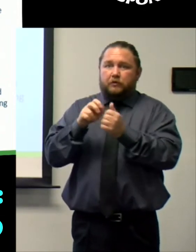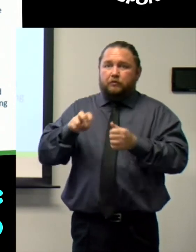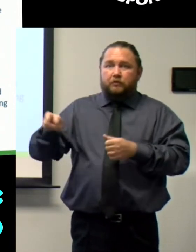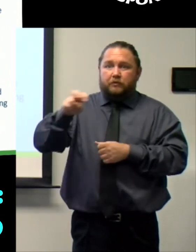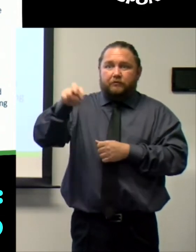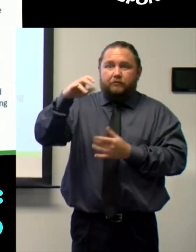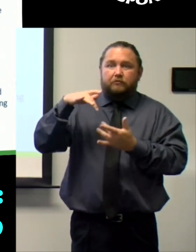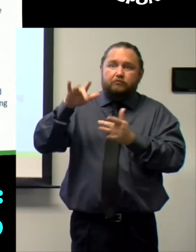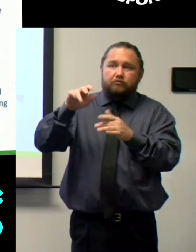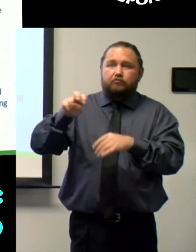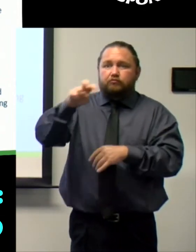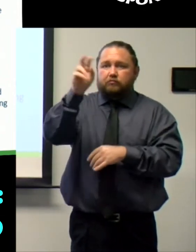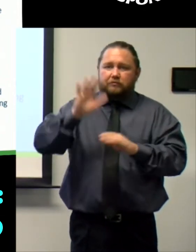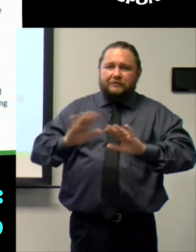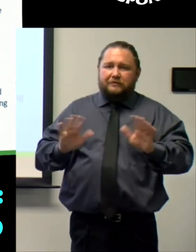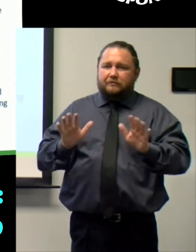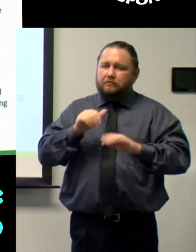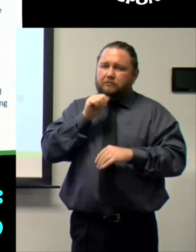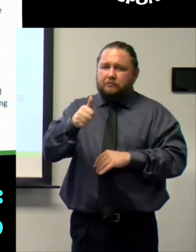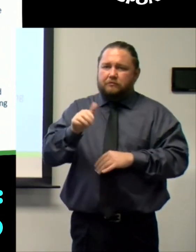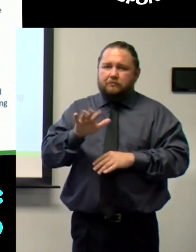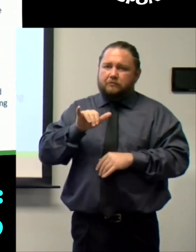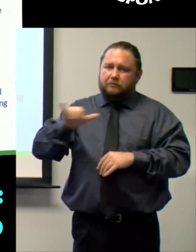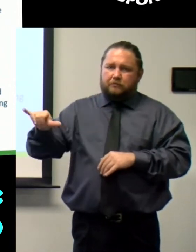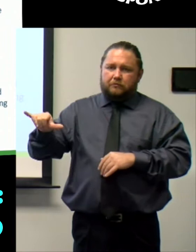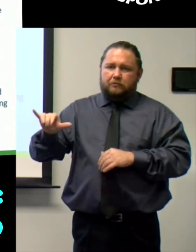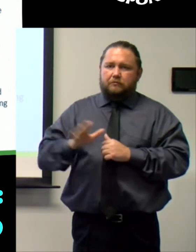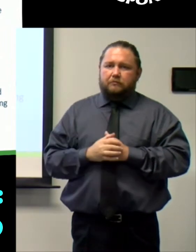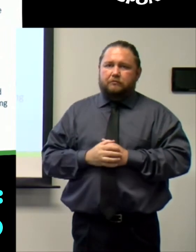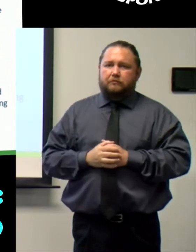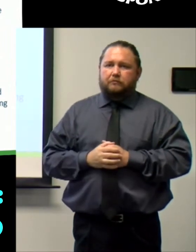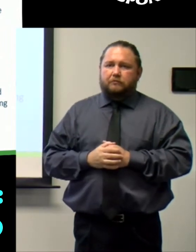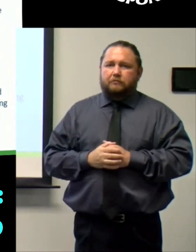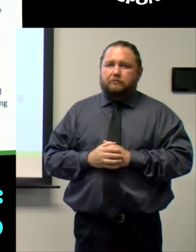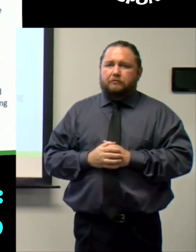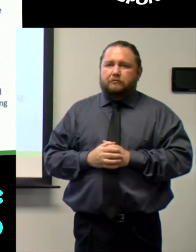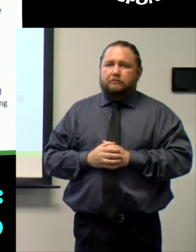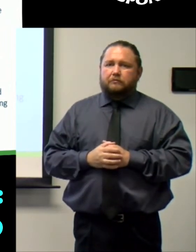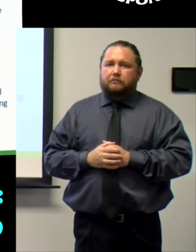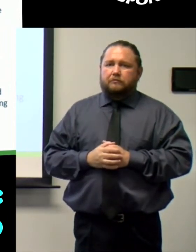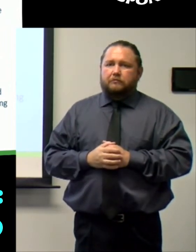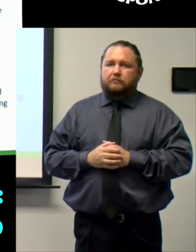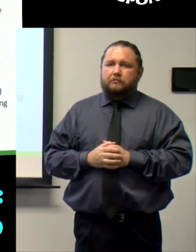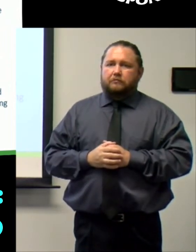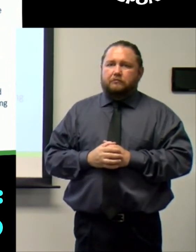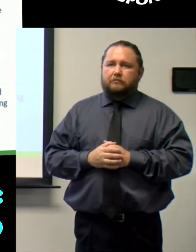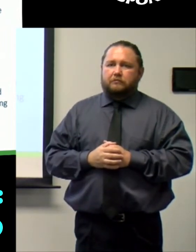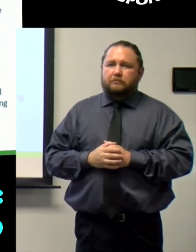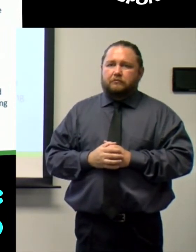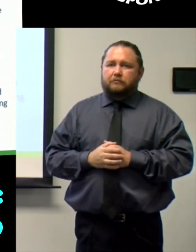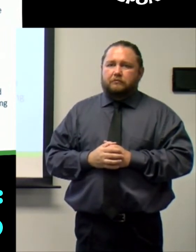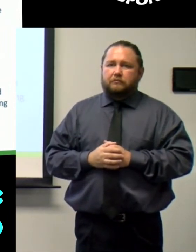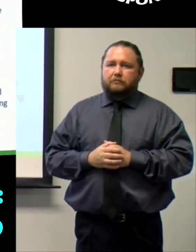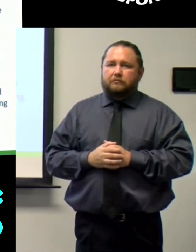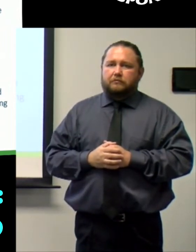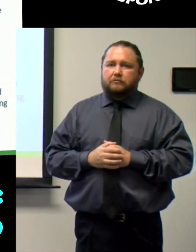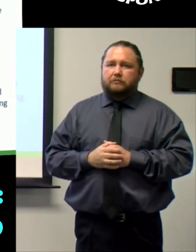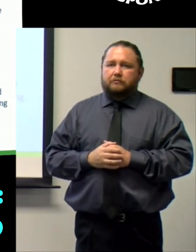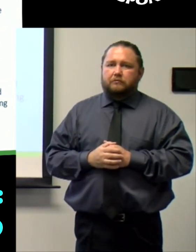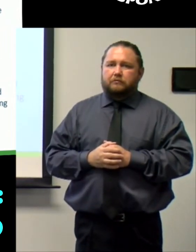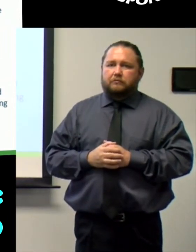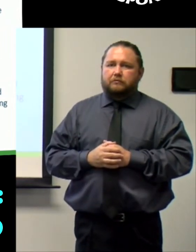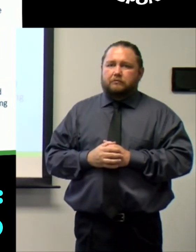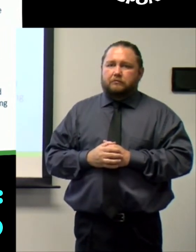Now, once we get through phase 1, then we move to phase 2. And right now in New Hampshire, we are close